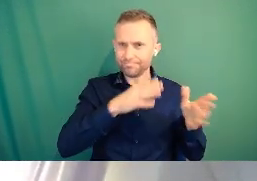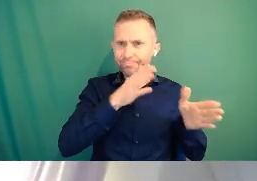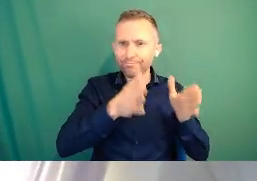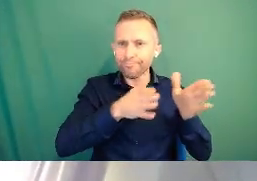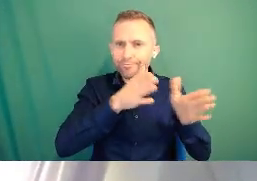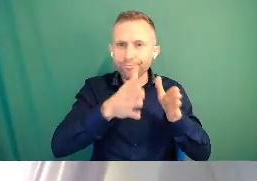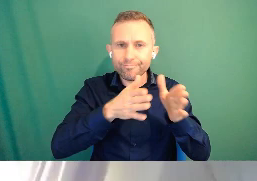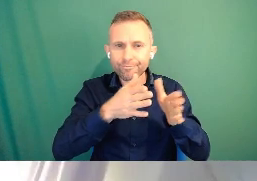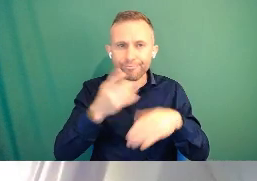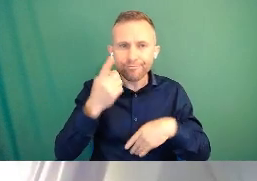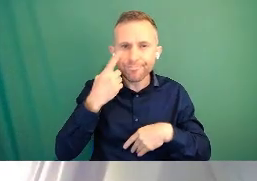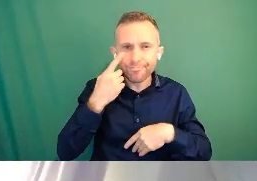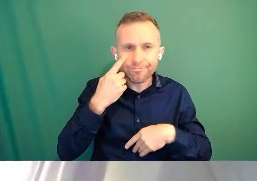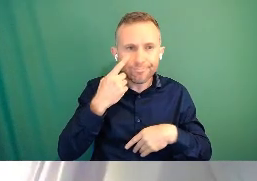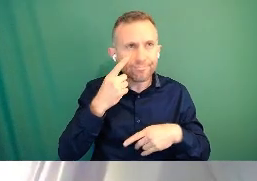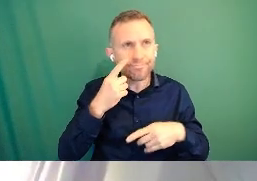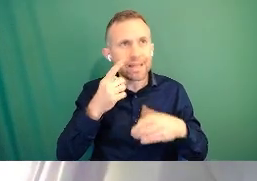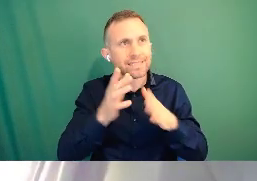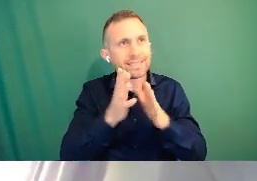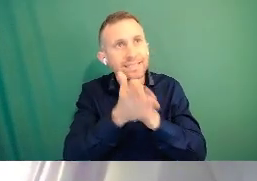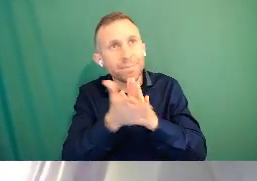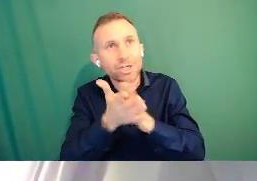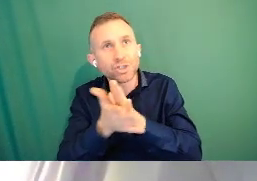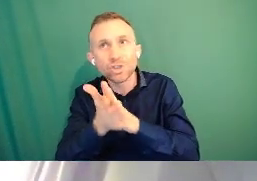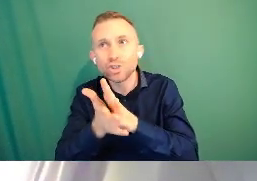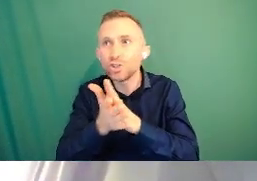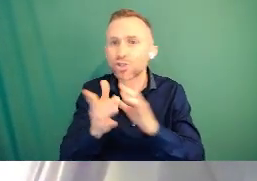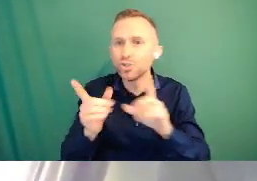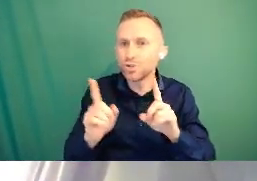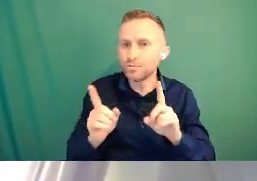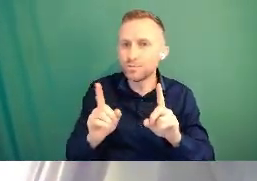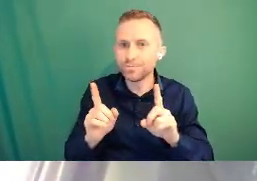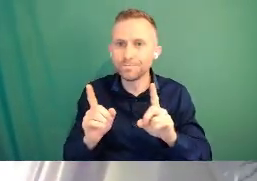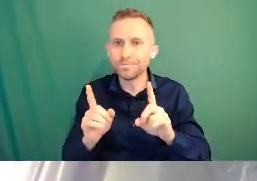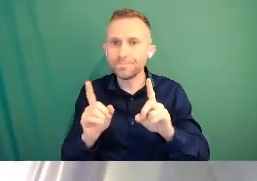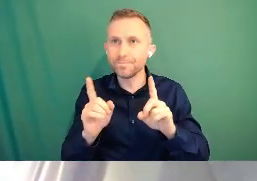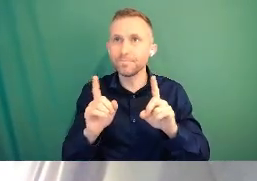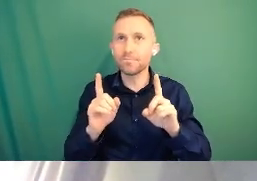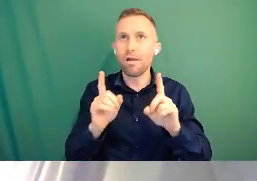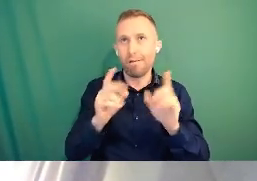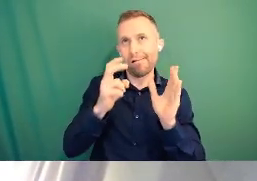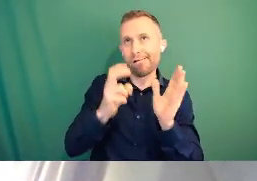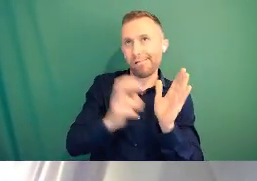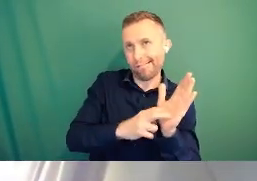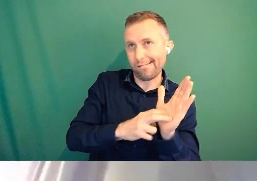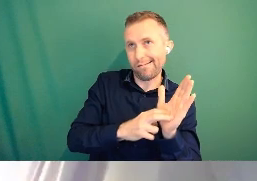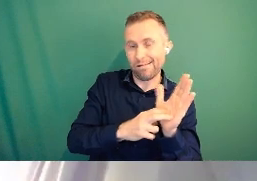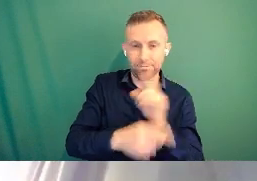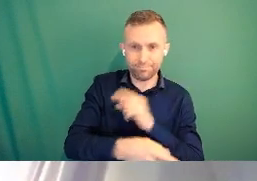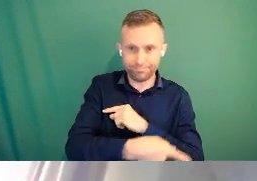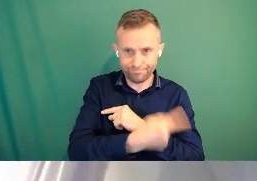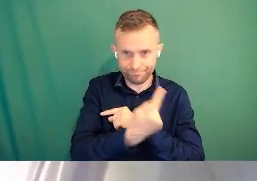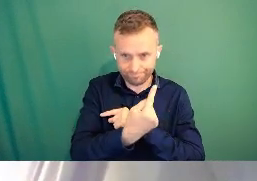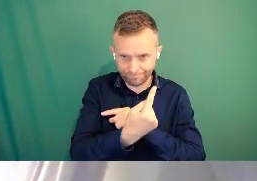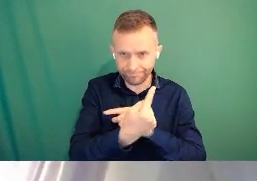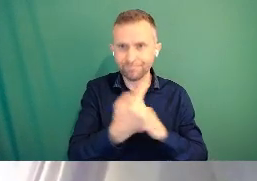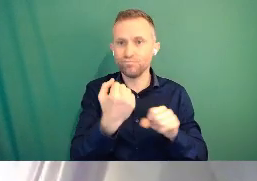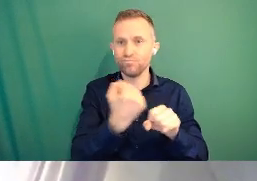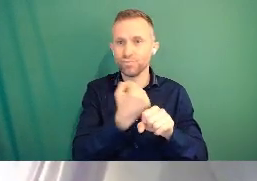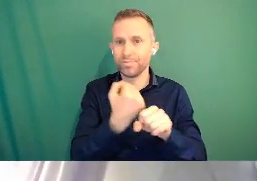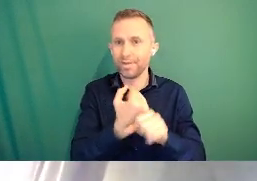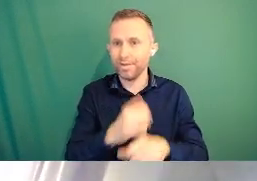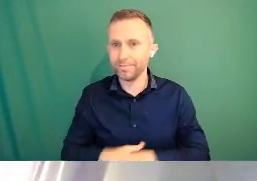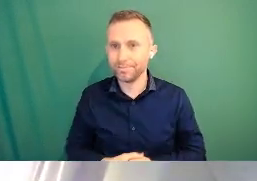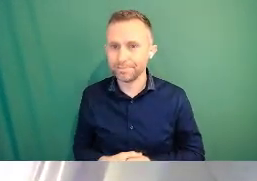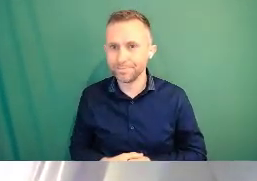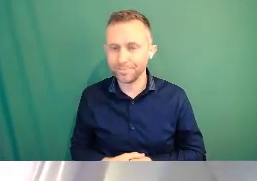is to go around and report any potential damage, any potential issue, to make sure that it's getting exactly the care